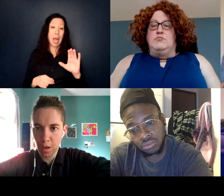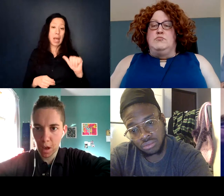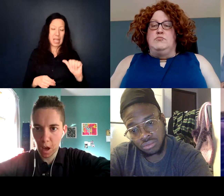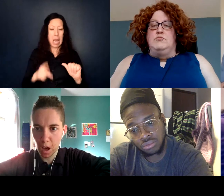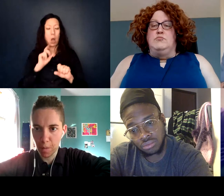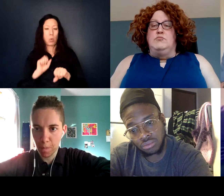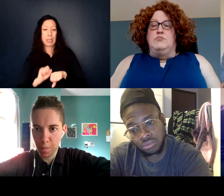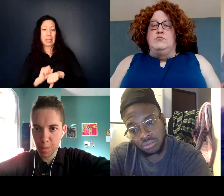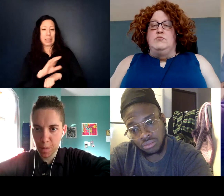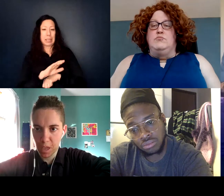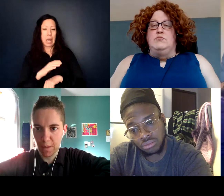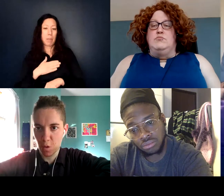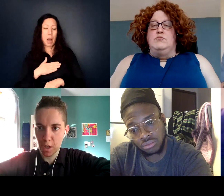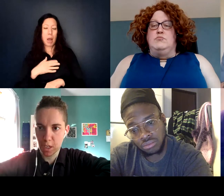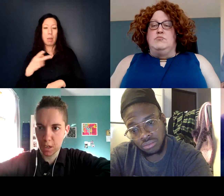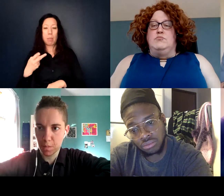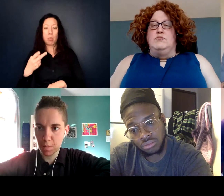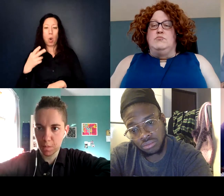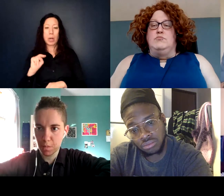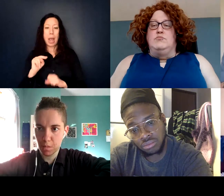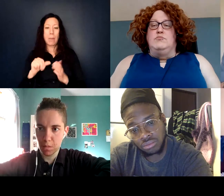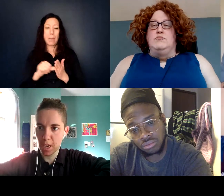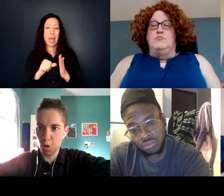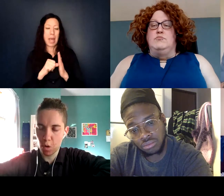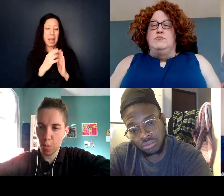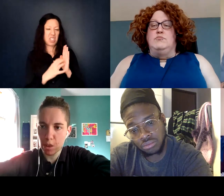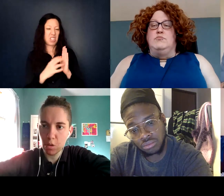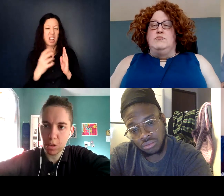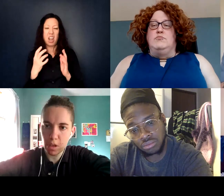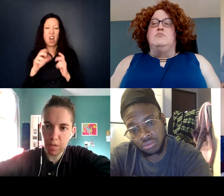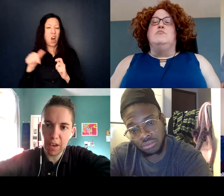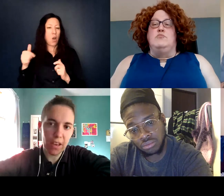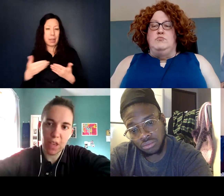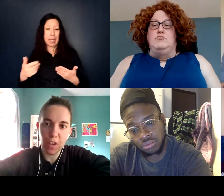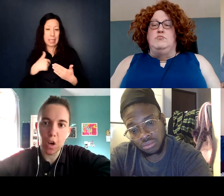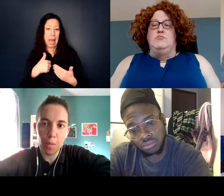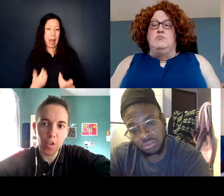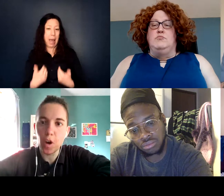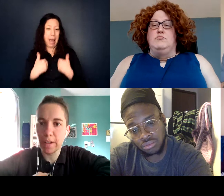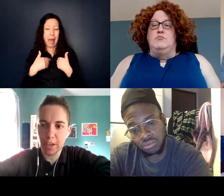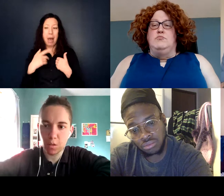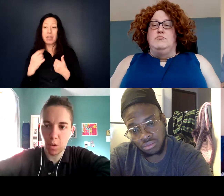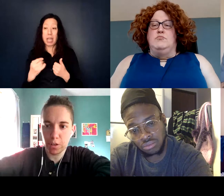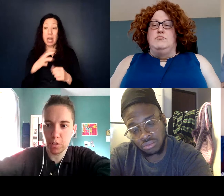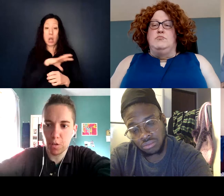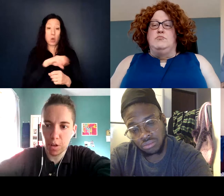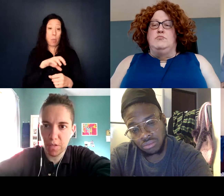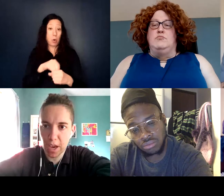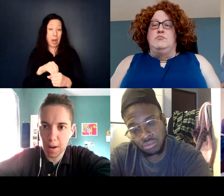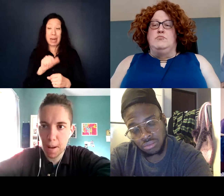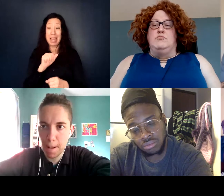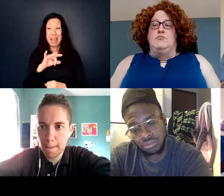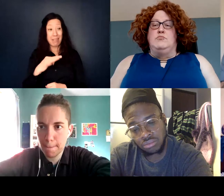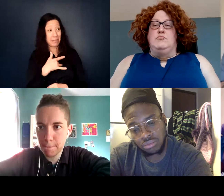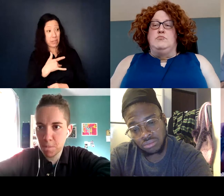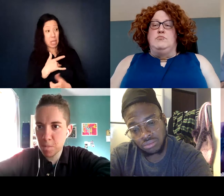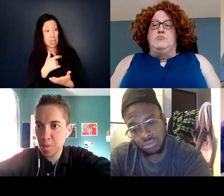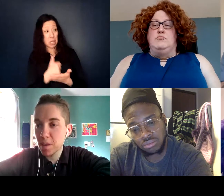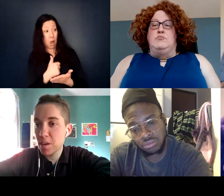have, if you want to incorporate those, if they feel helpful, and if they don't, also totally